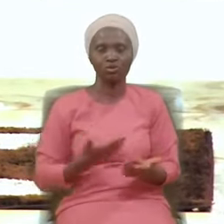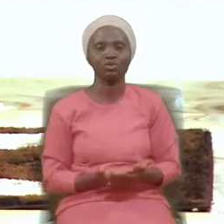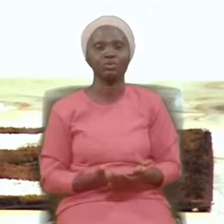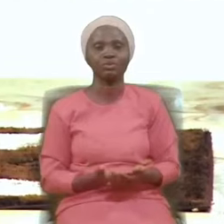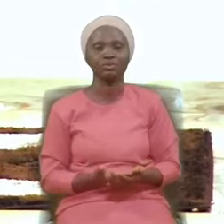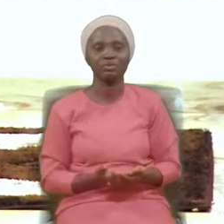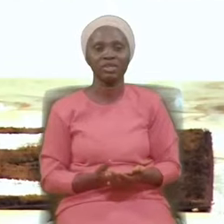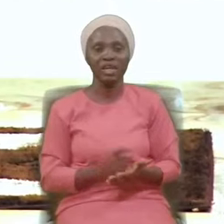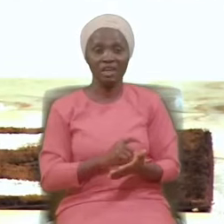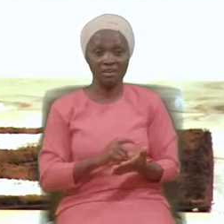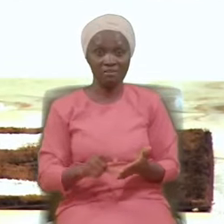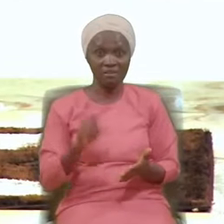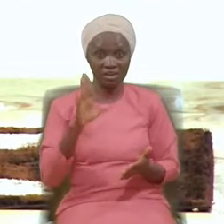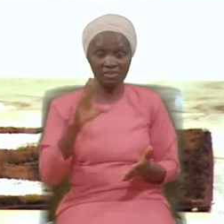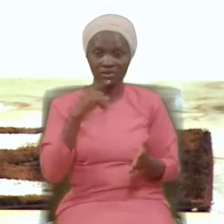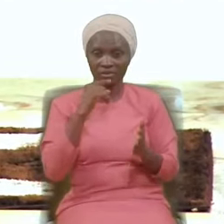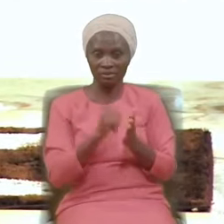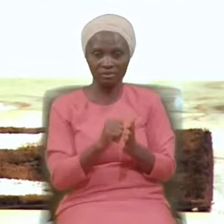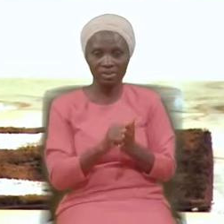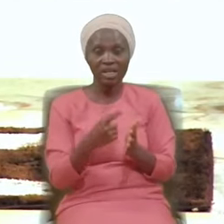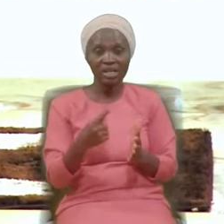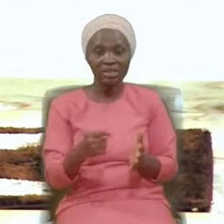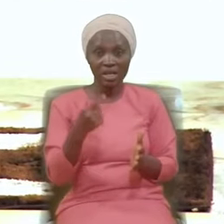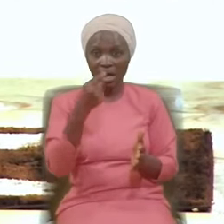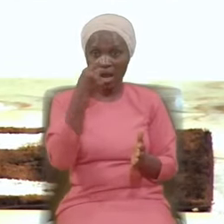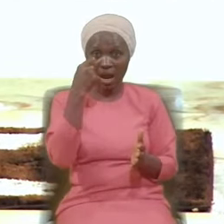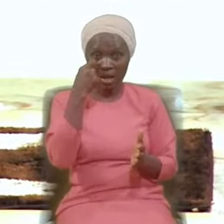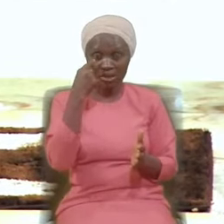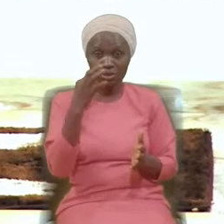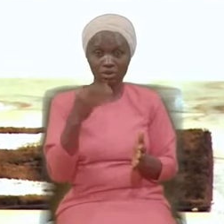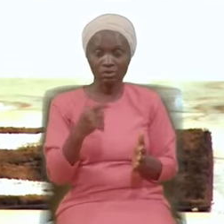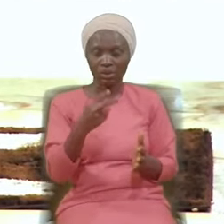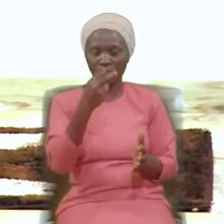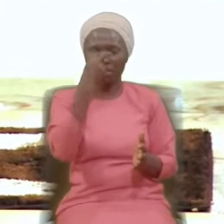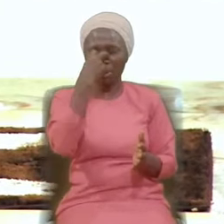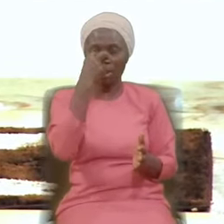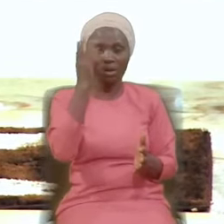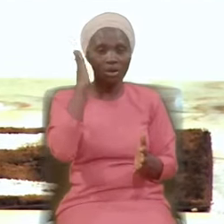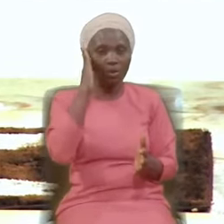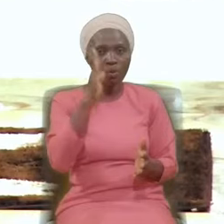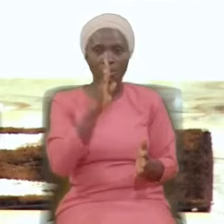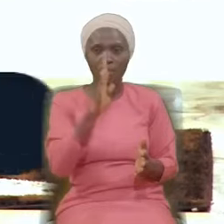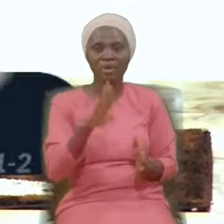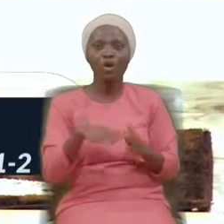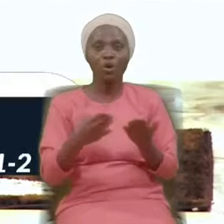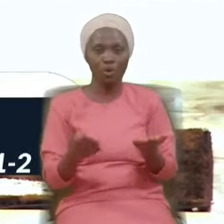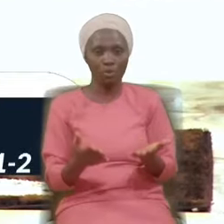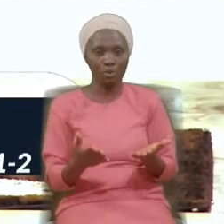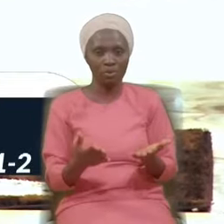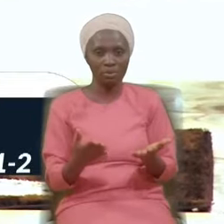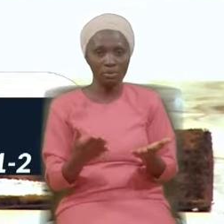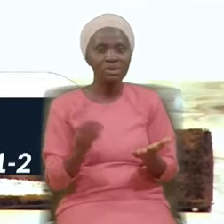eyes of the blind shall be open. Ah, tonight, if your eyes